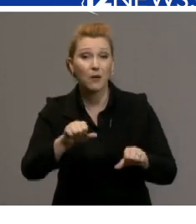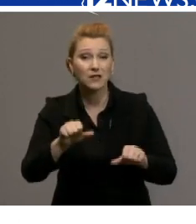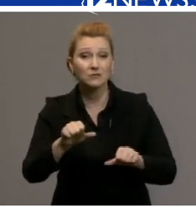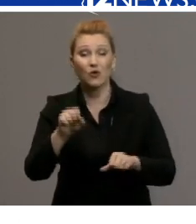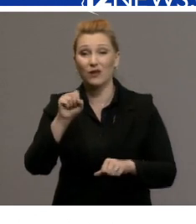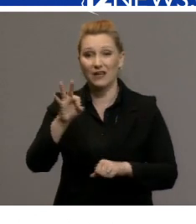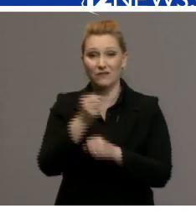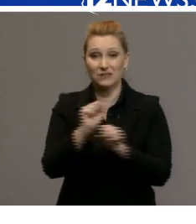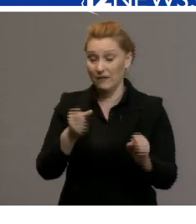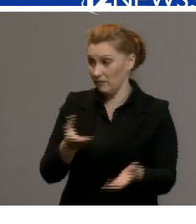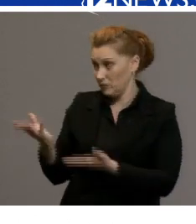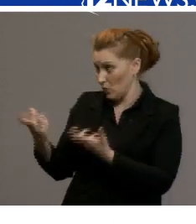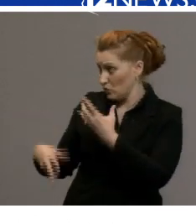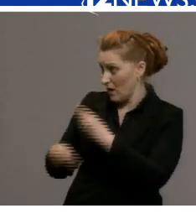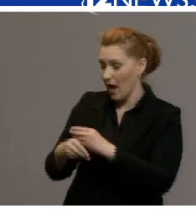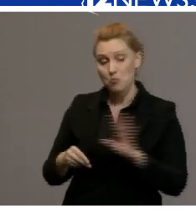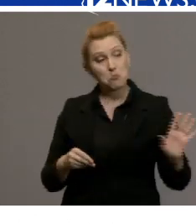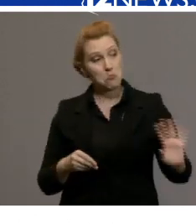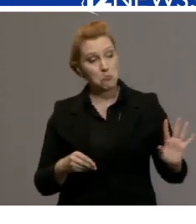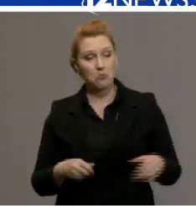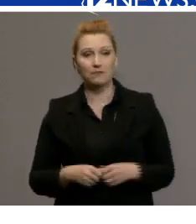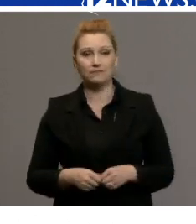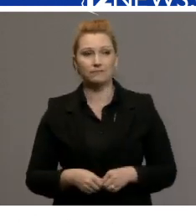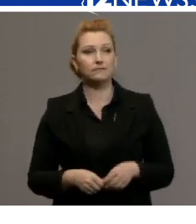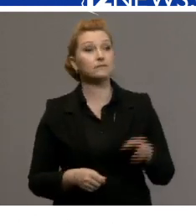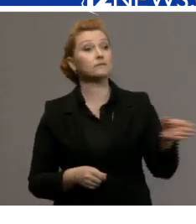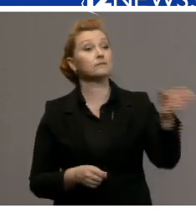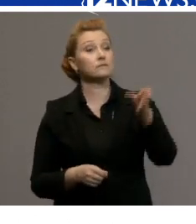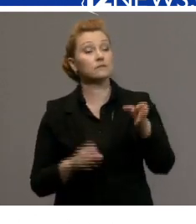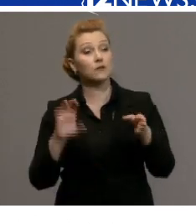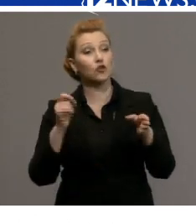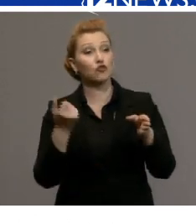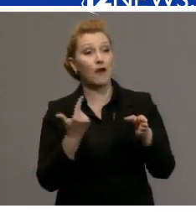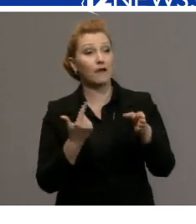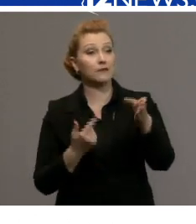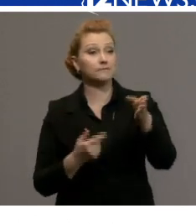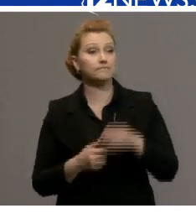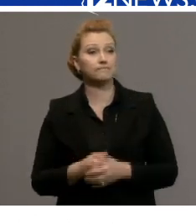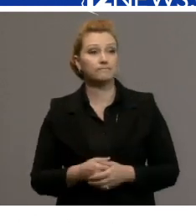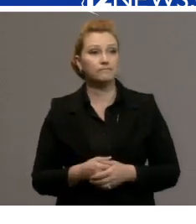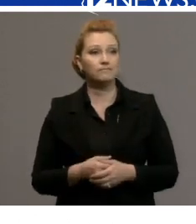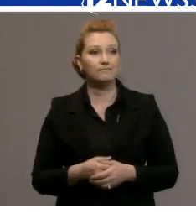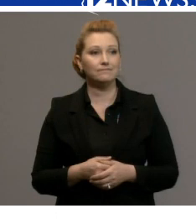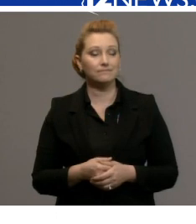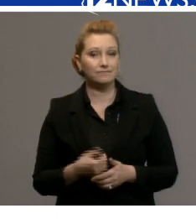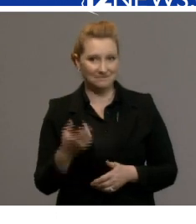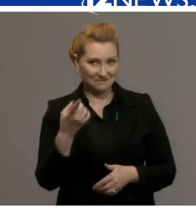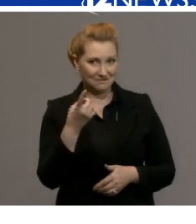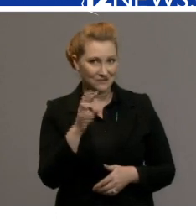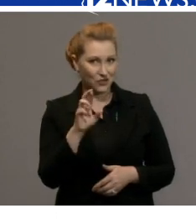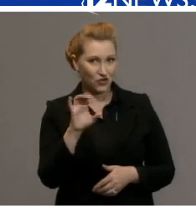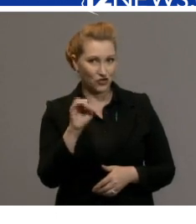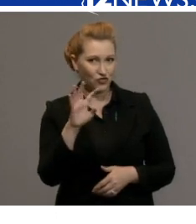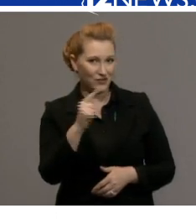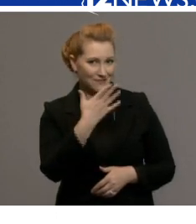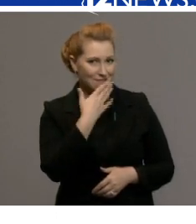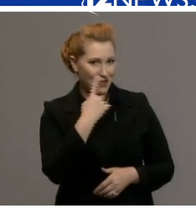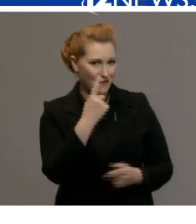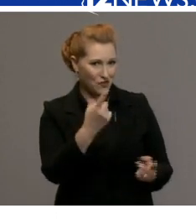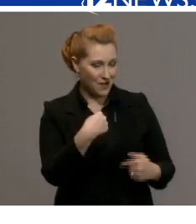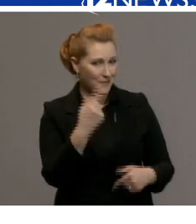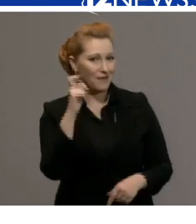was perfect. We'll stay over there. We're going to Craig next. Dr. Chris, thank you for being here today, and Governor, thank you very much in